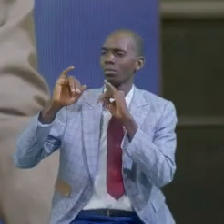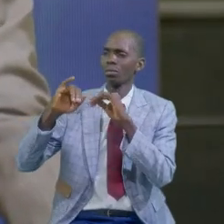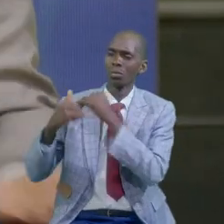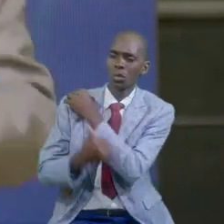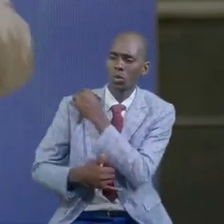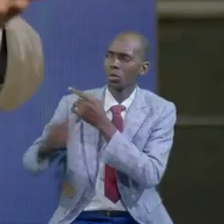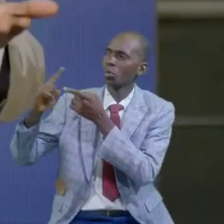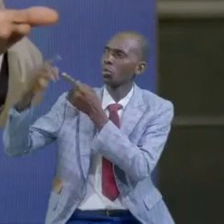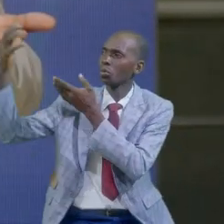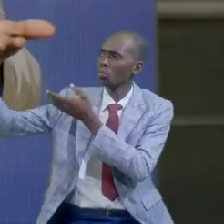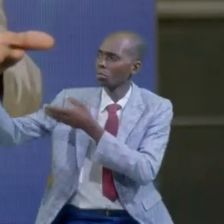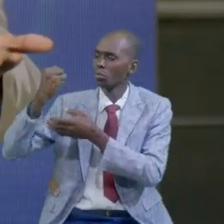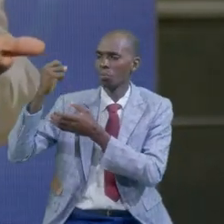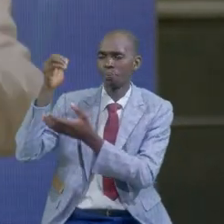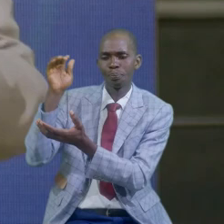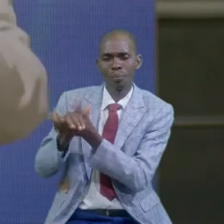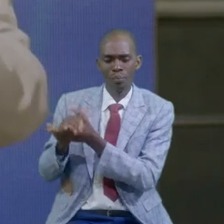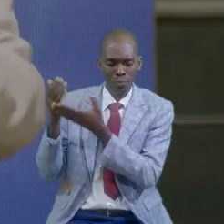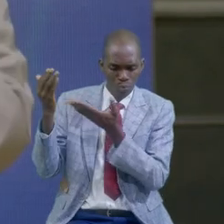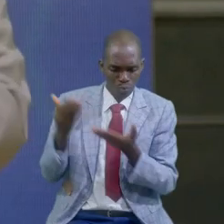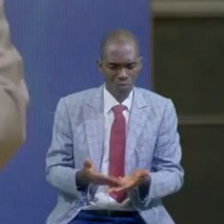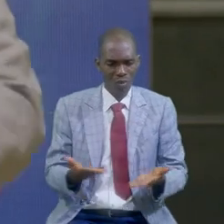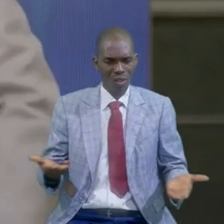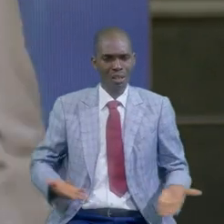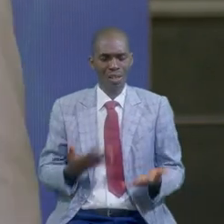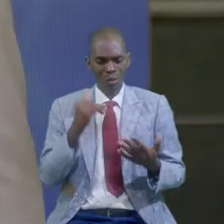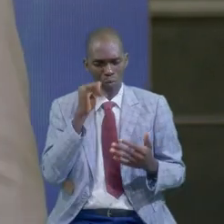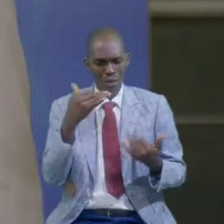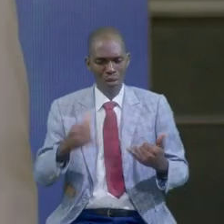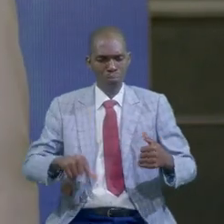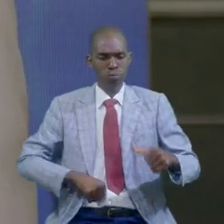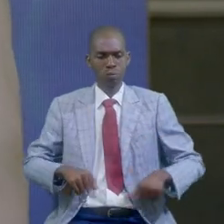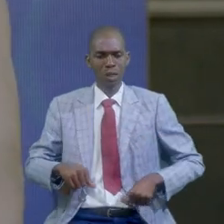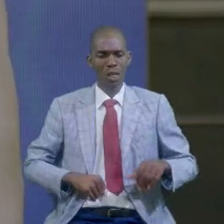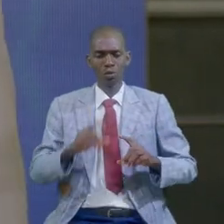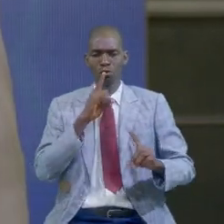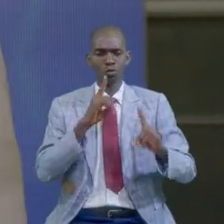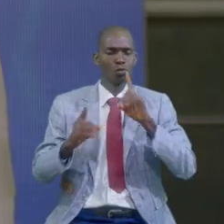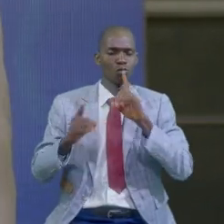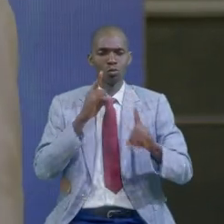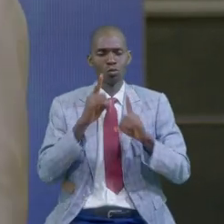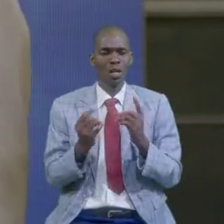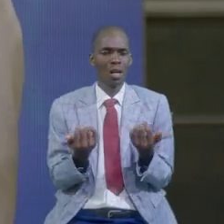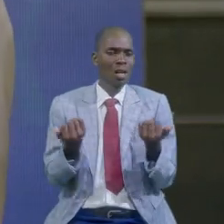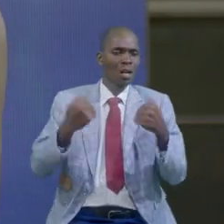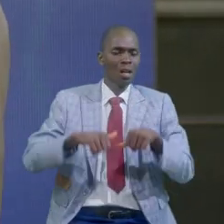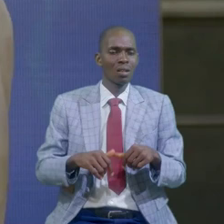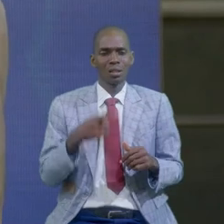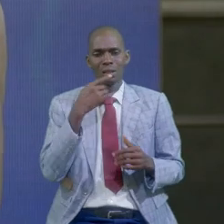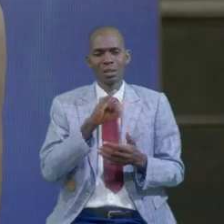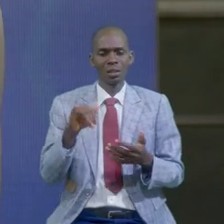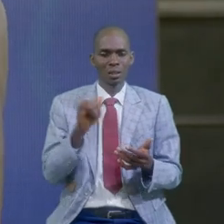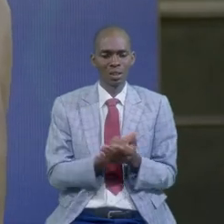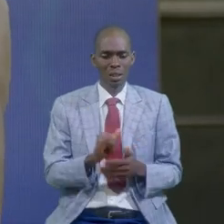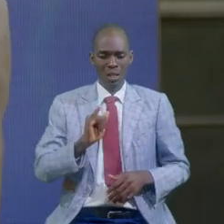promise, she now said, I will make thy life as the life of one